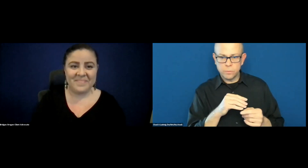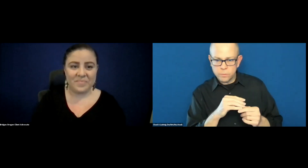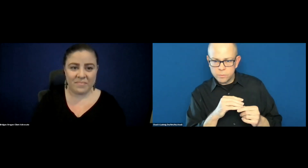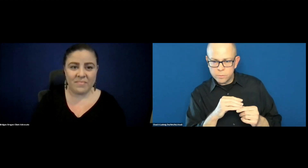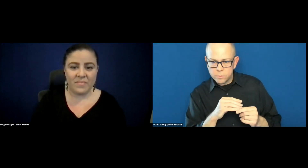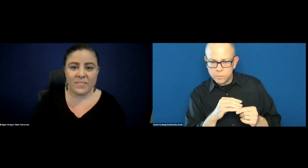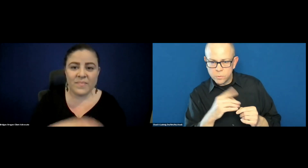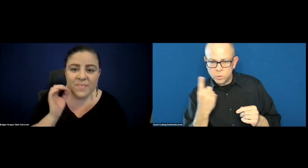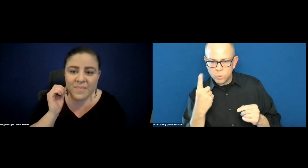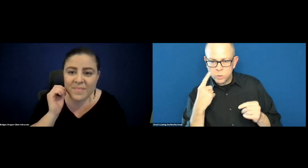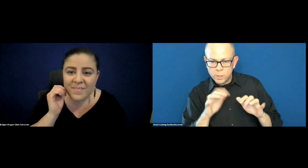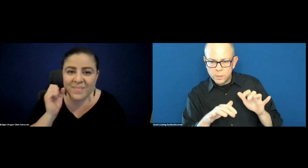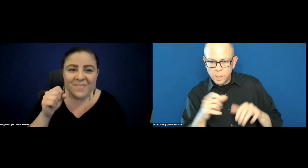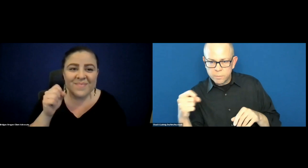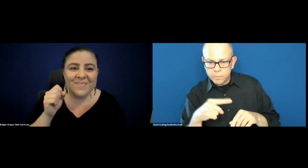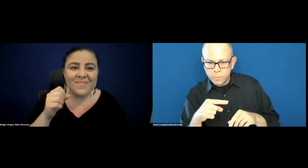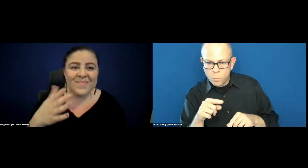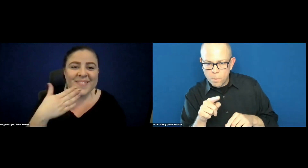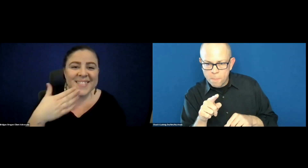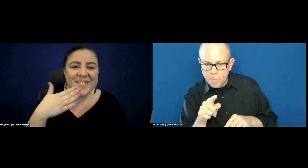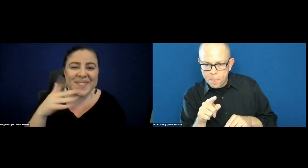much for being a part of this group.